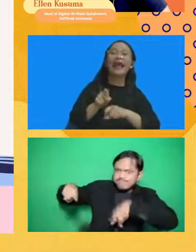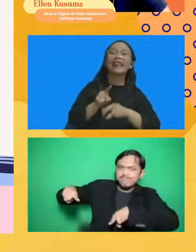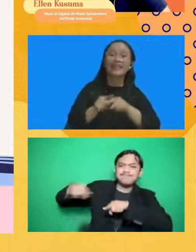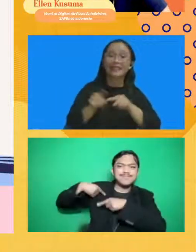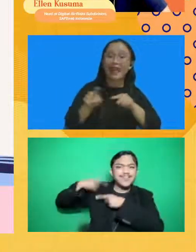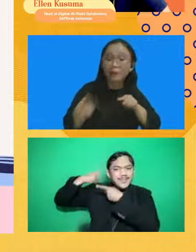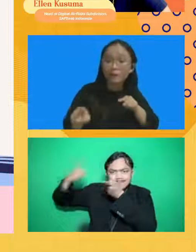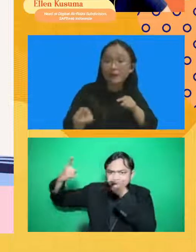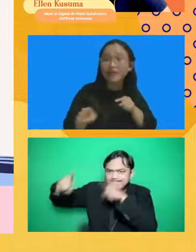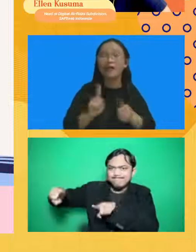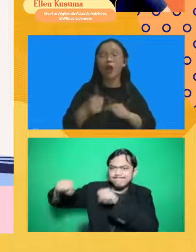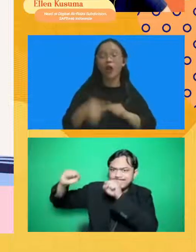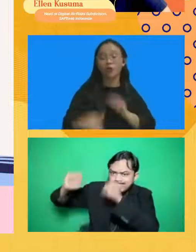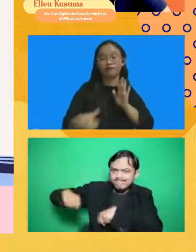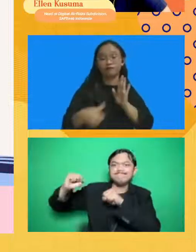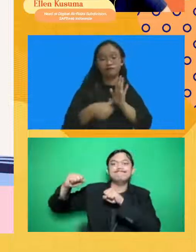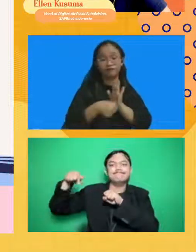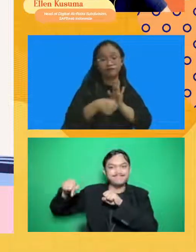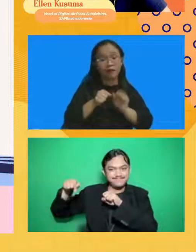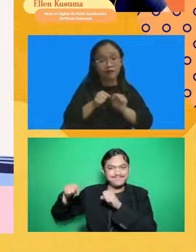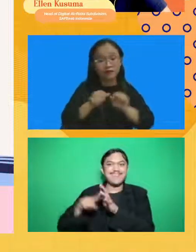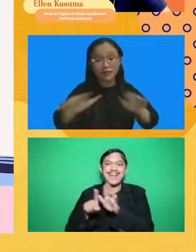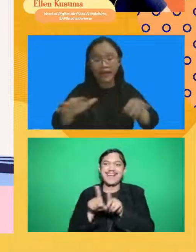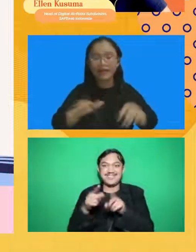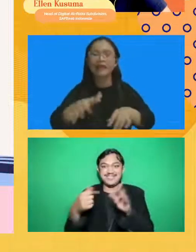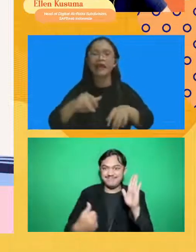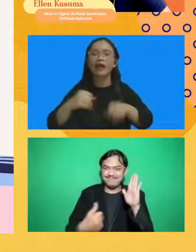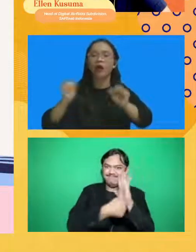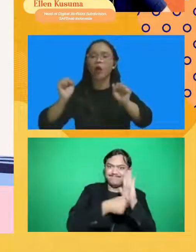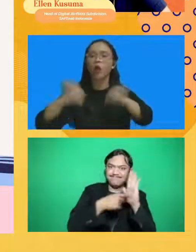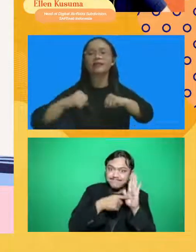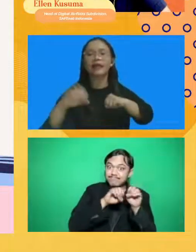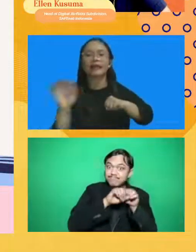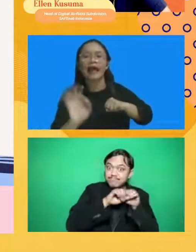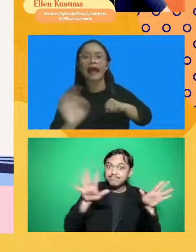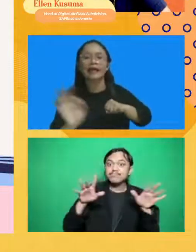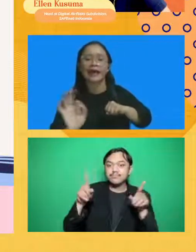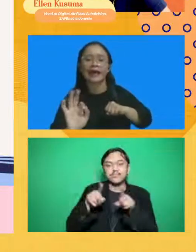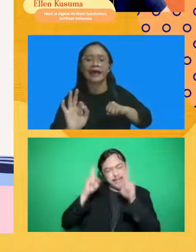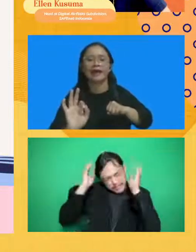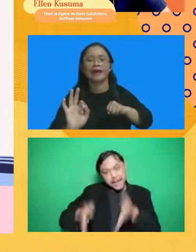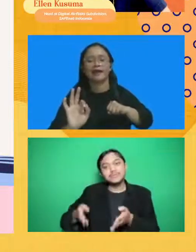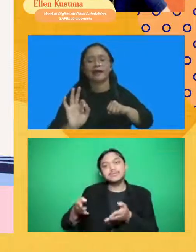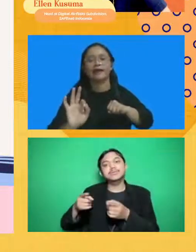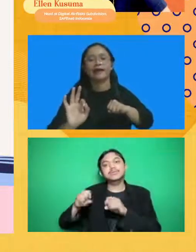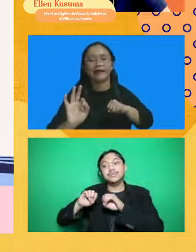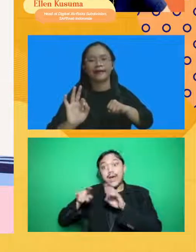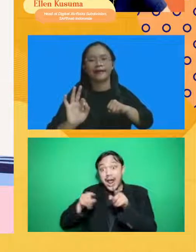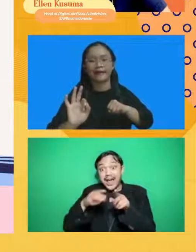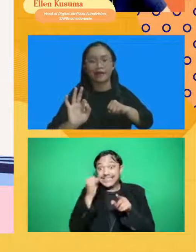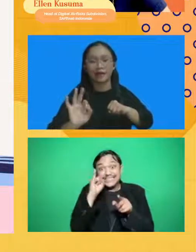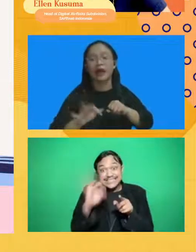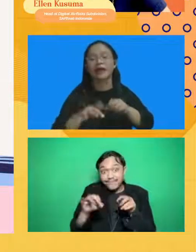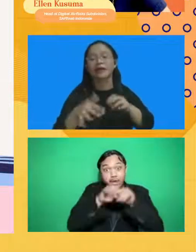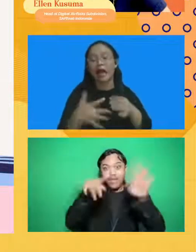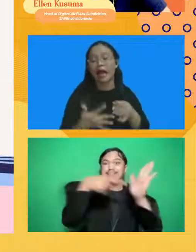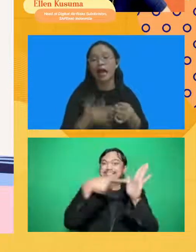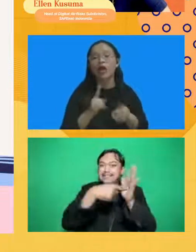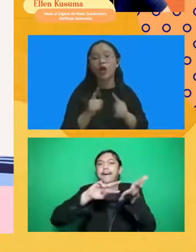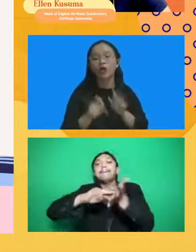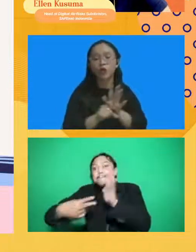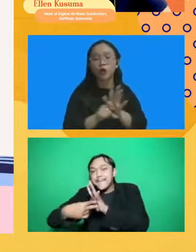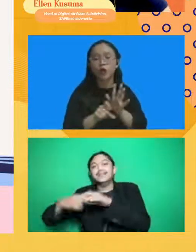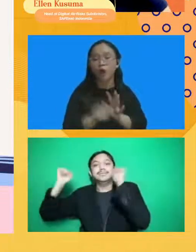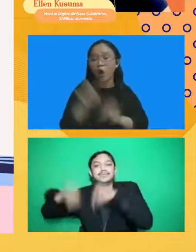there. It could stay in the digital space for a long time, especially when people keep duplicating it.